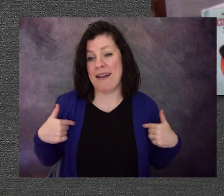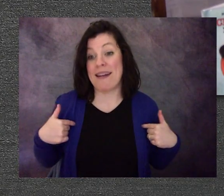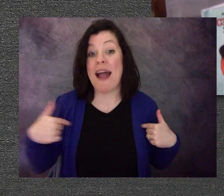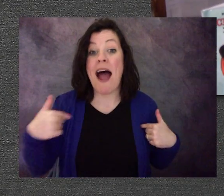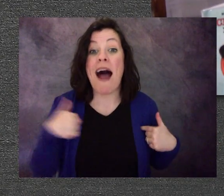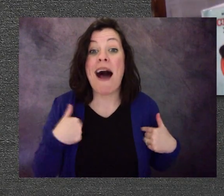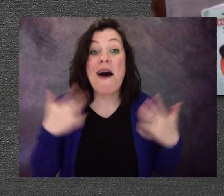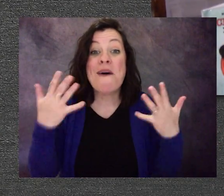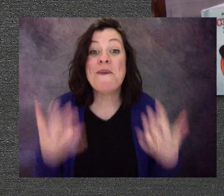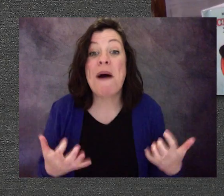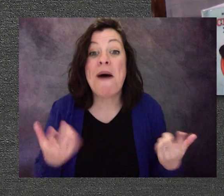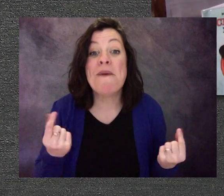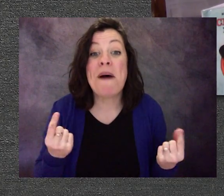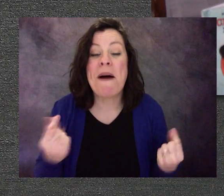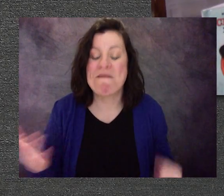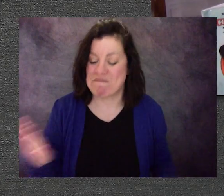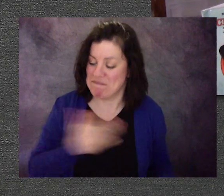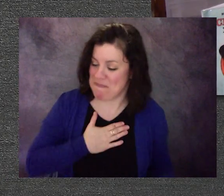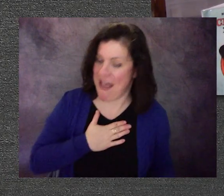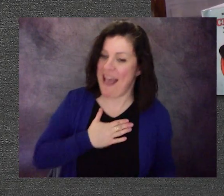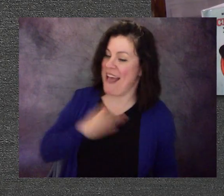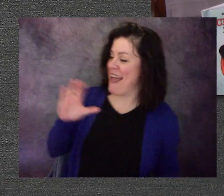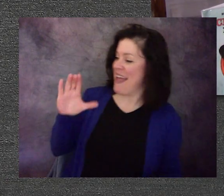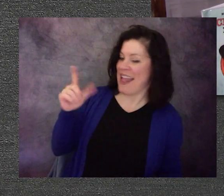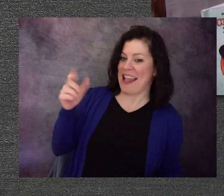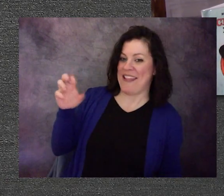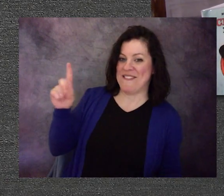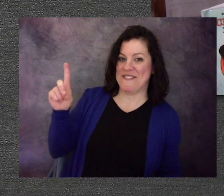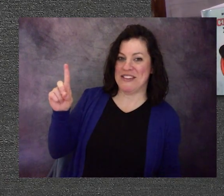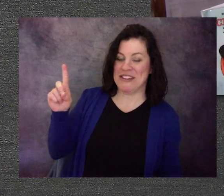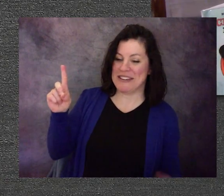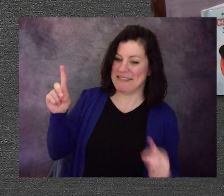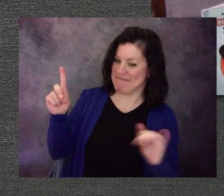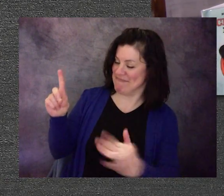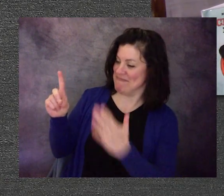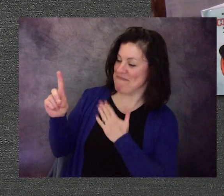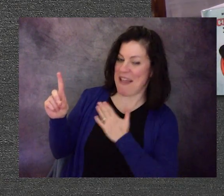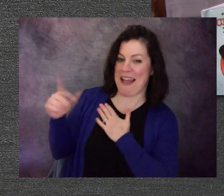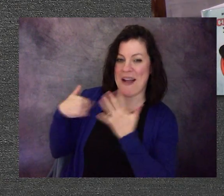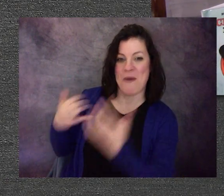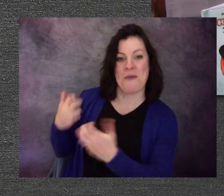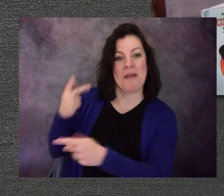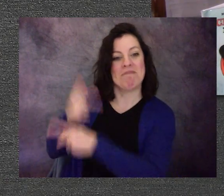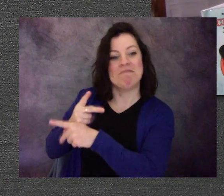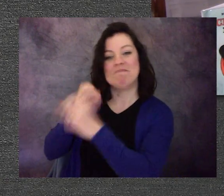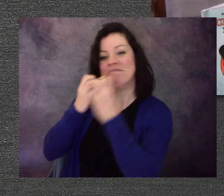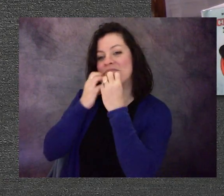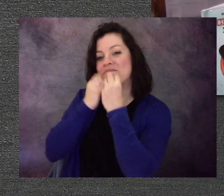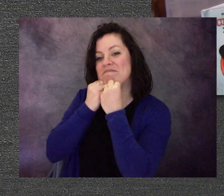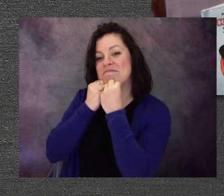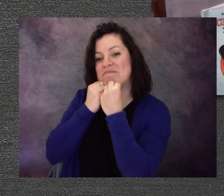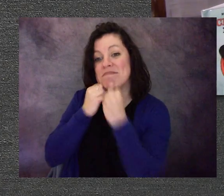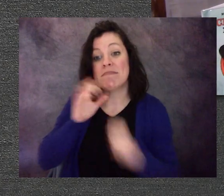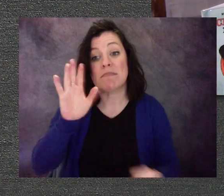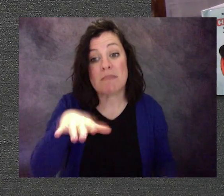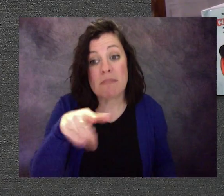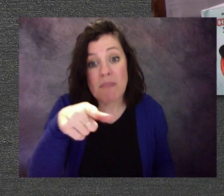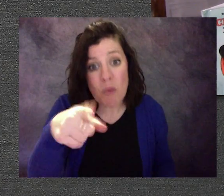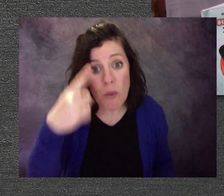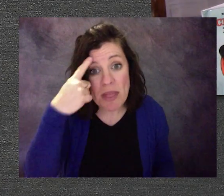I'll keep Clifford. Wouldn't you? What do you think? Would you keep a dog like